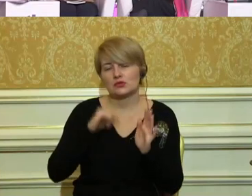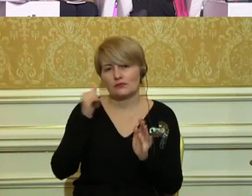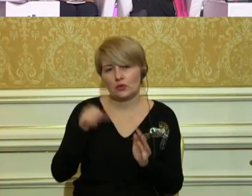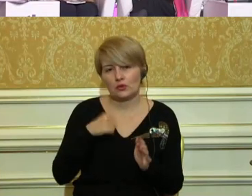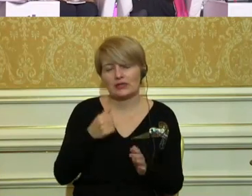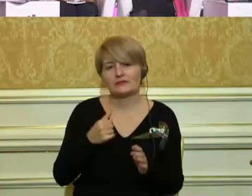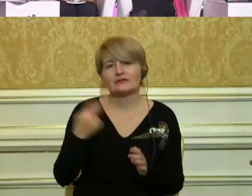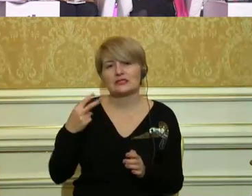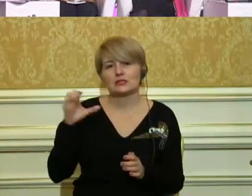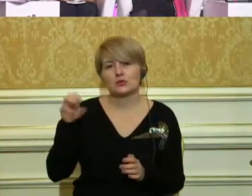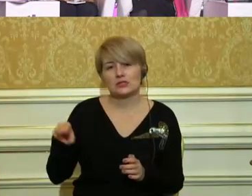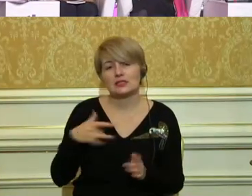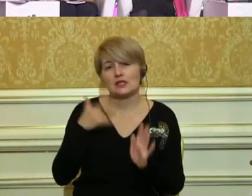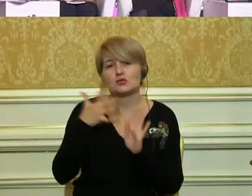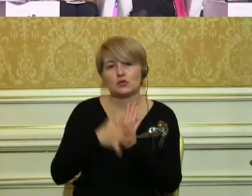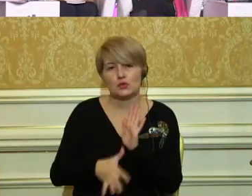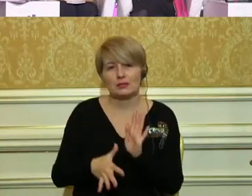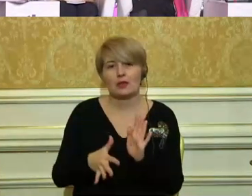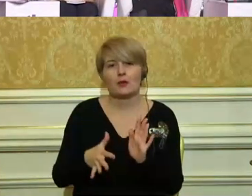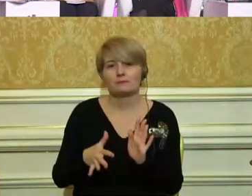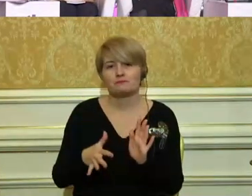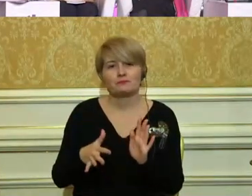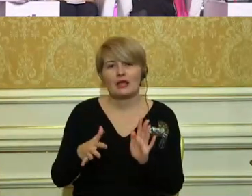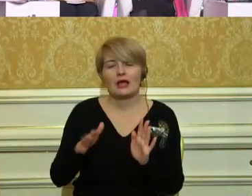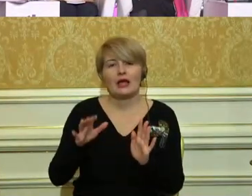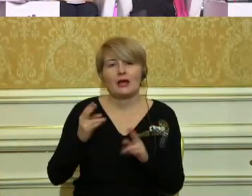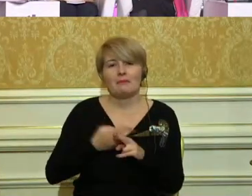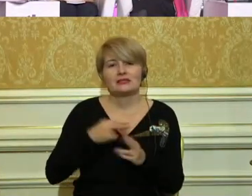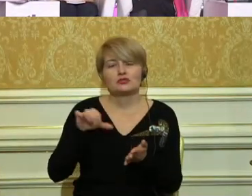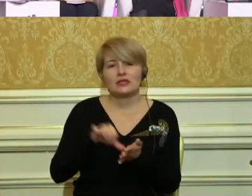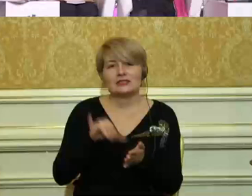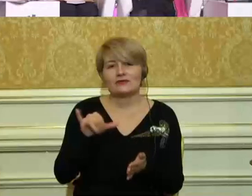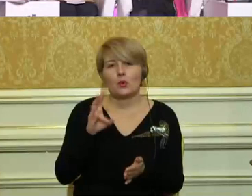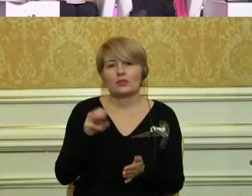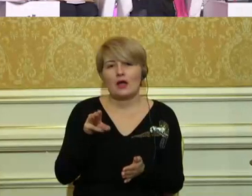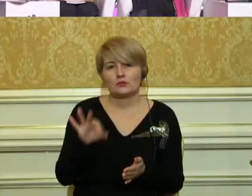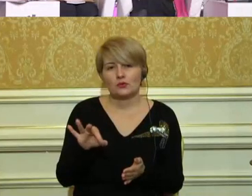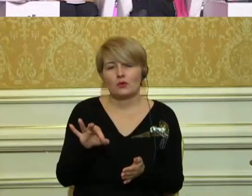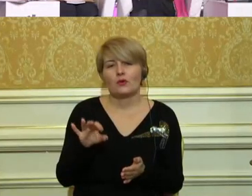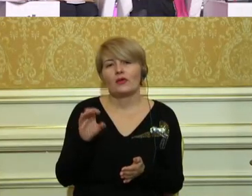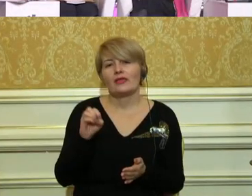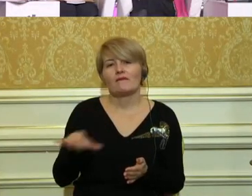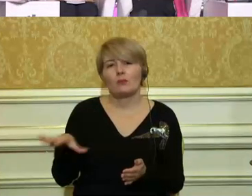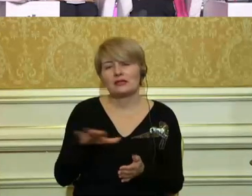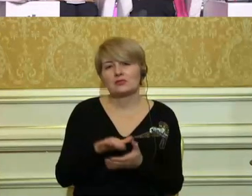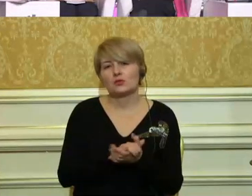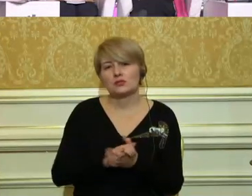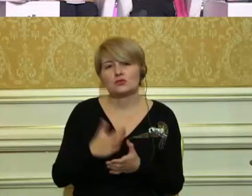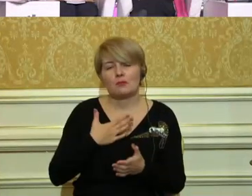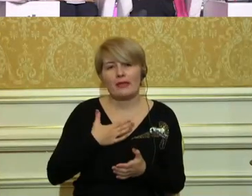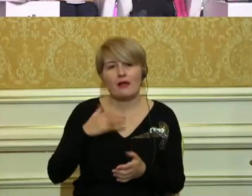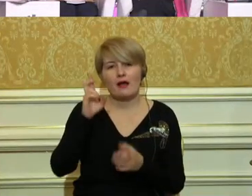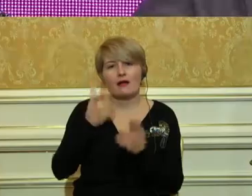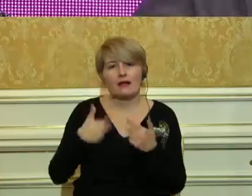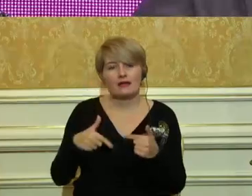that without membership in NATO and EU, my country will not